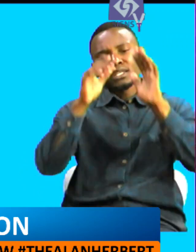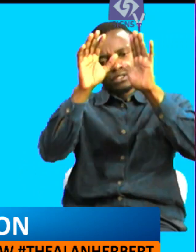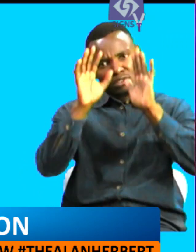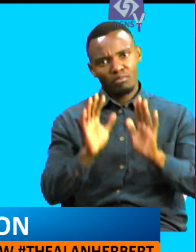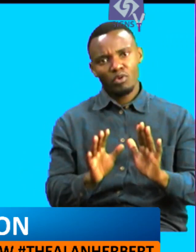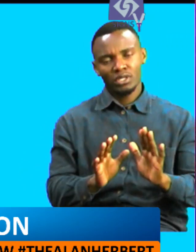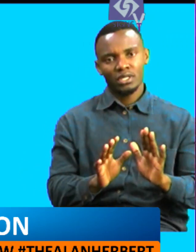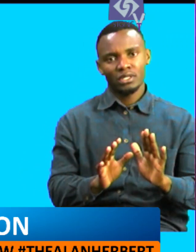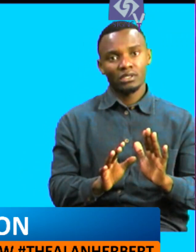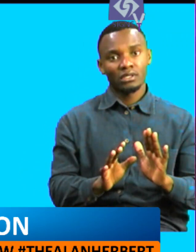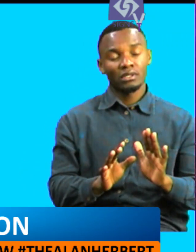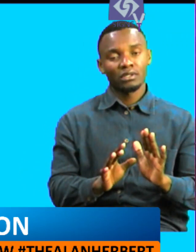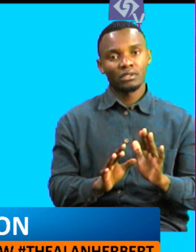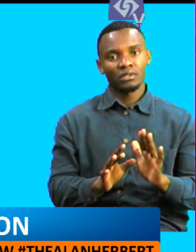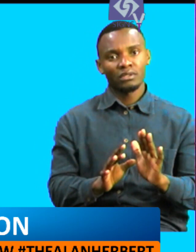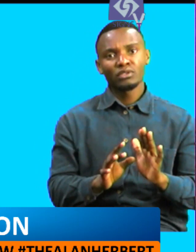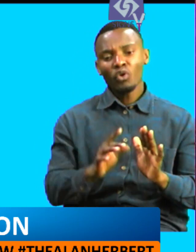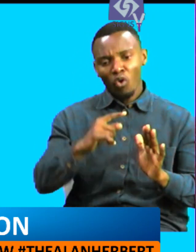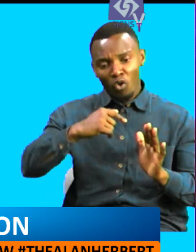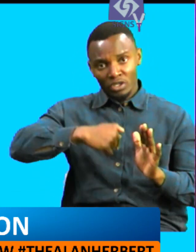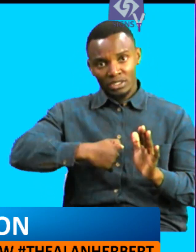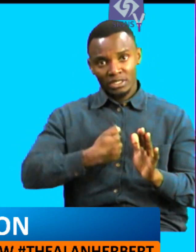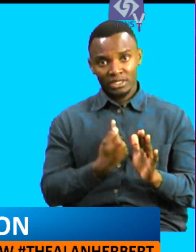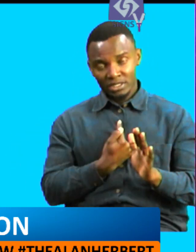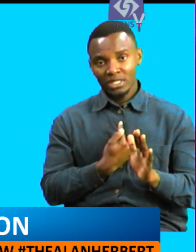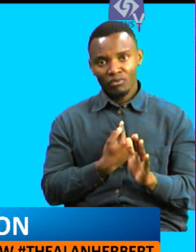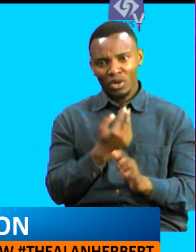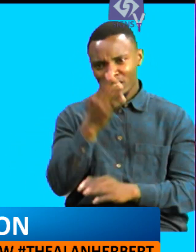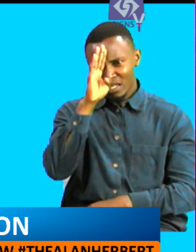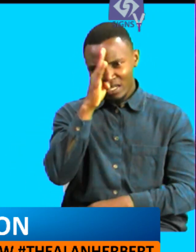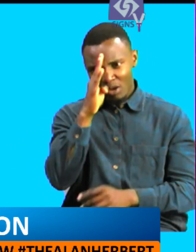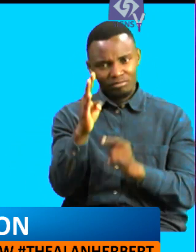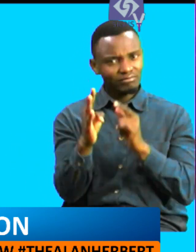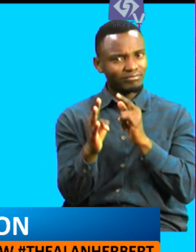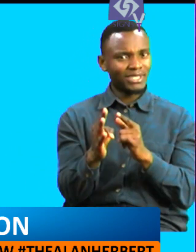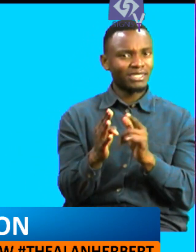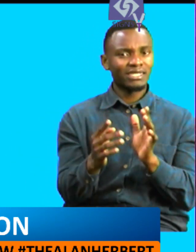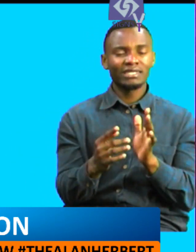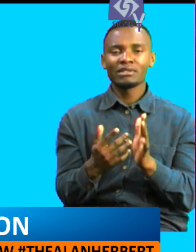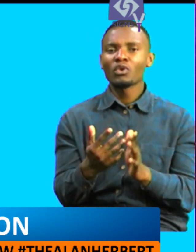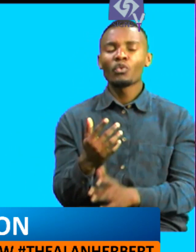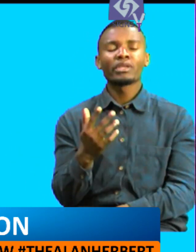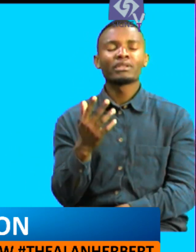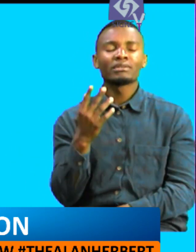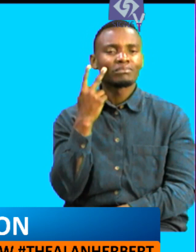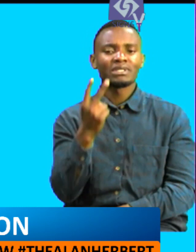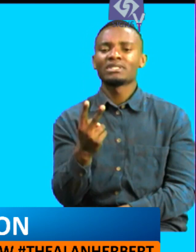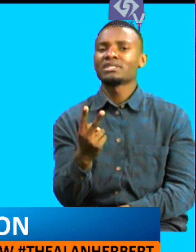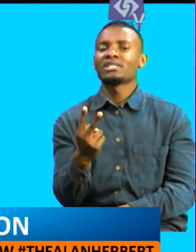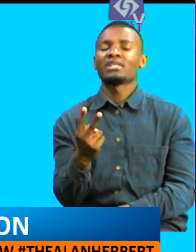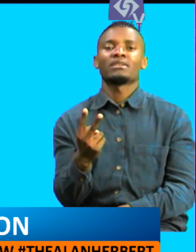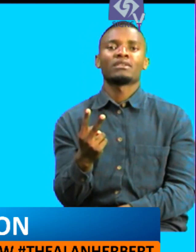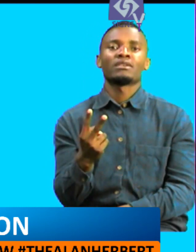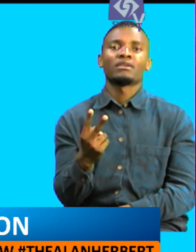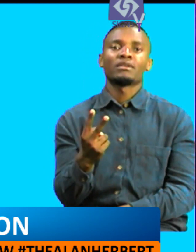also, self-doubt is an aspect that manifests across the community